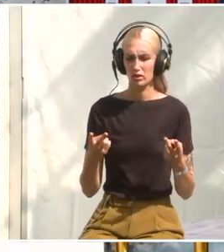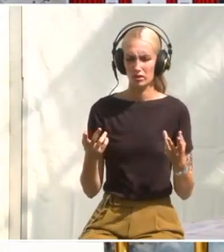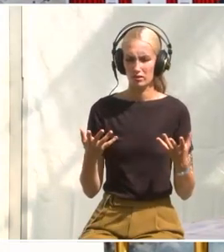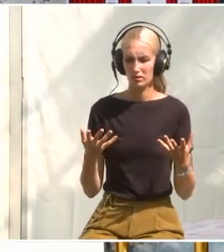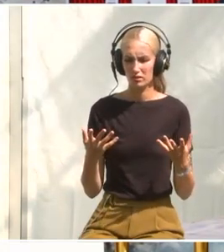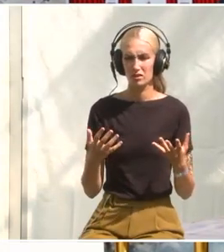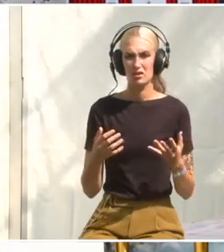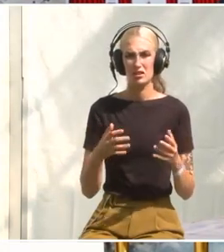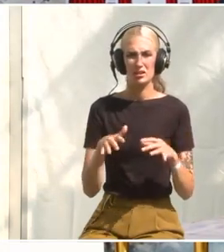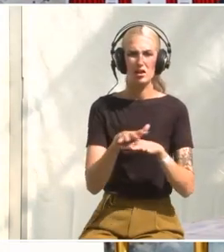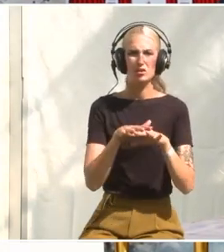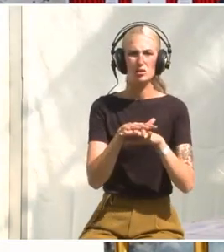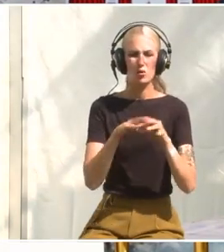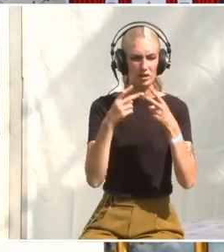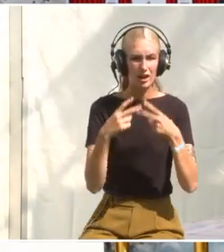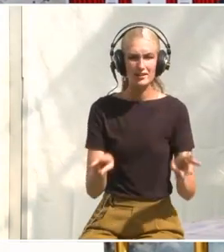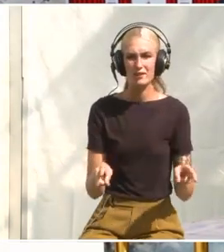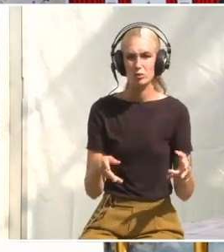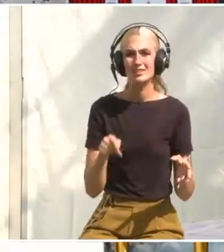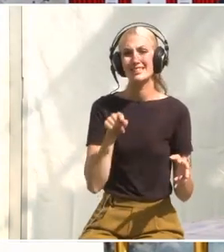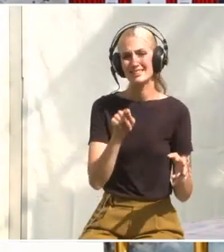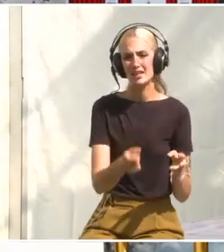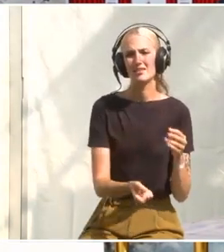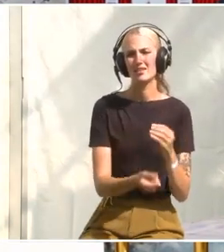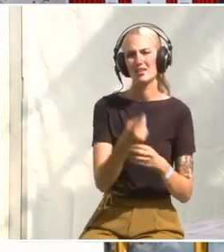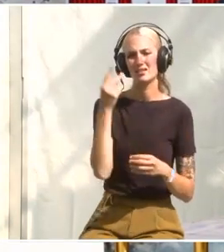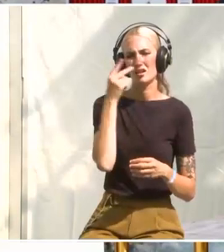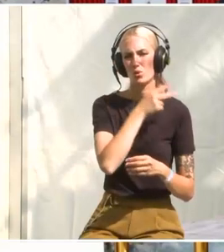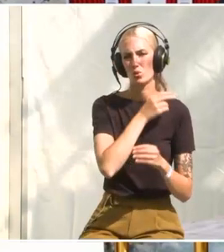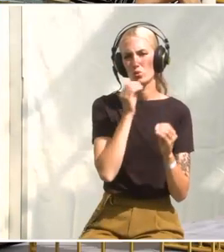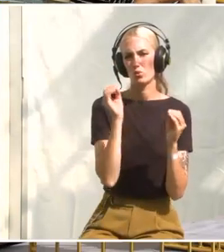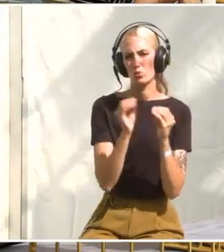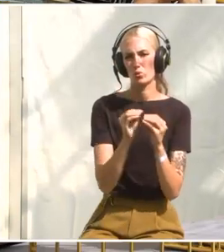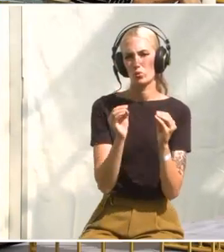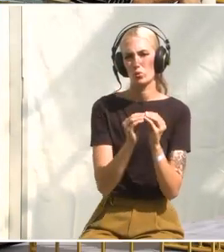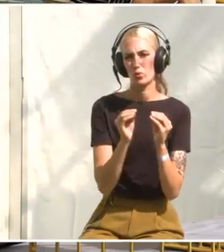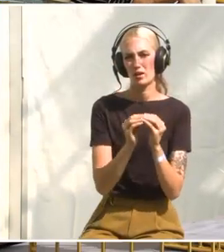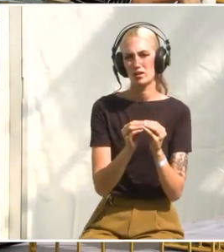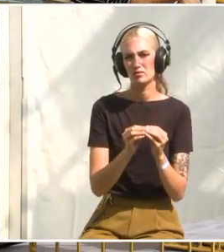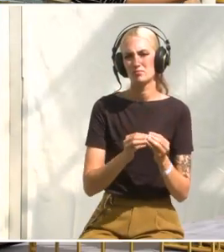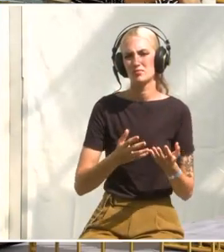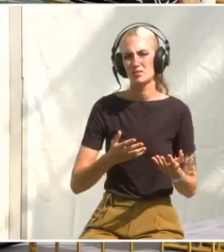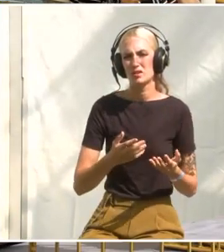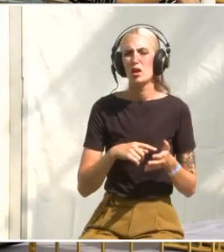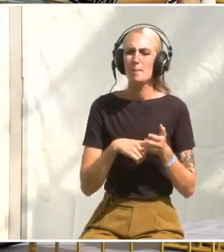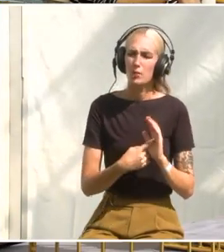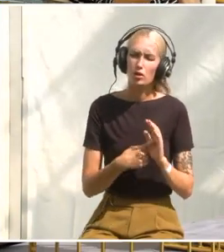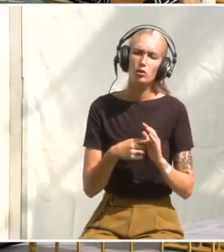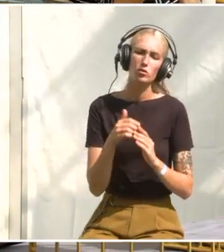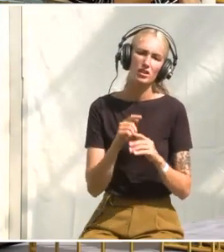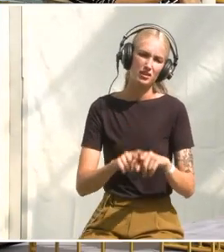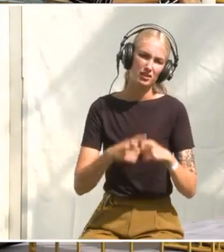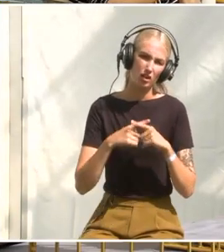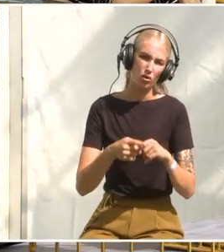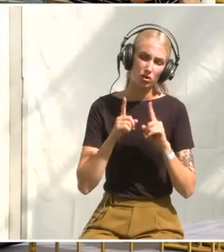market differences, this emerged in the 2010s. Mainly it was the high-tech personnel, but now